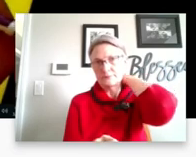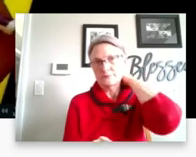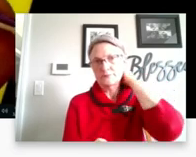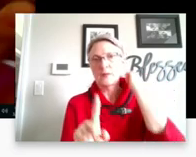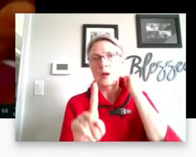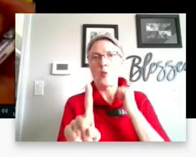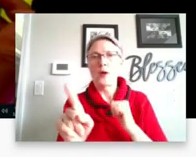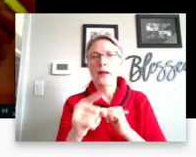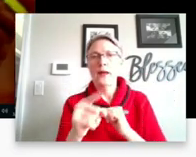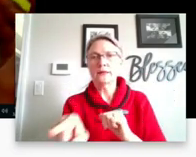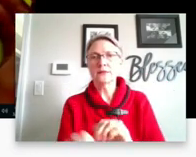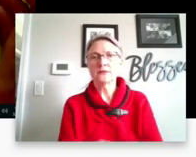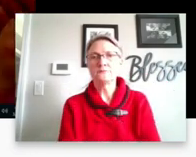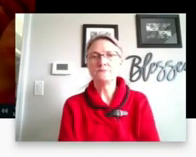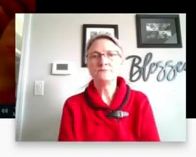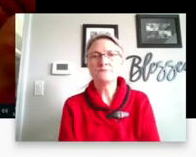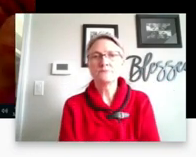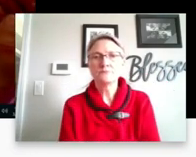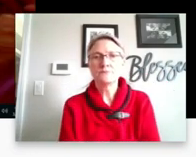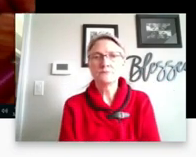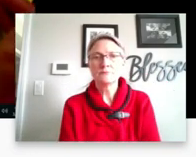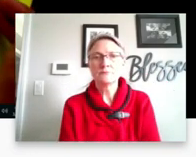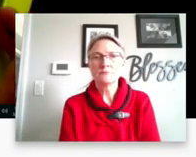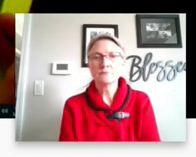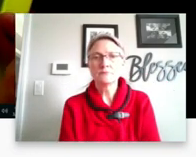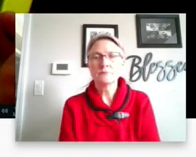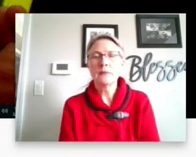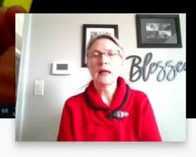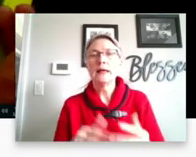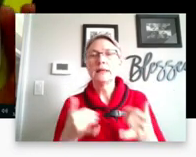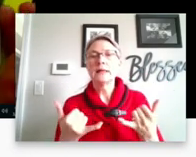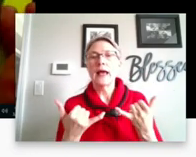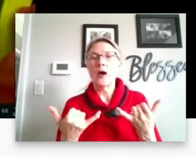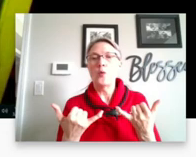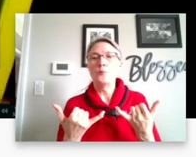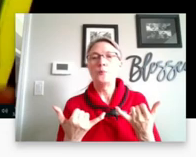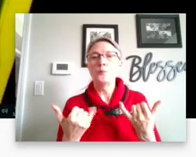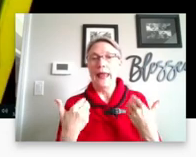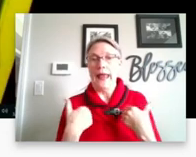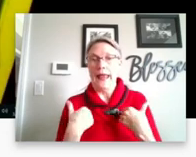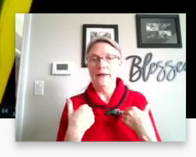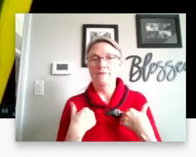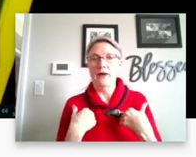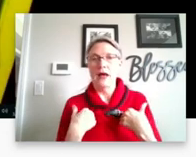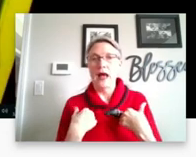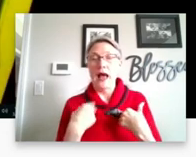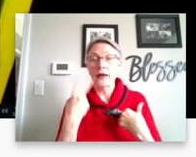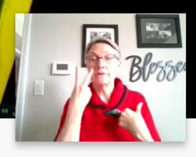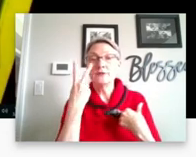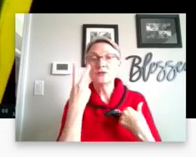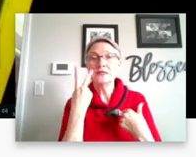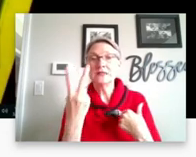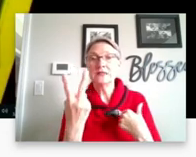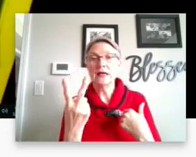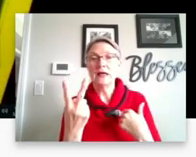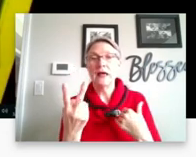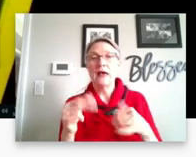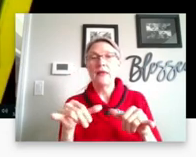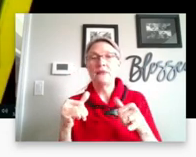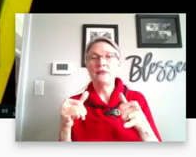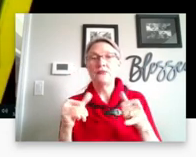I'll make 1 X on 8.5. Now, here's what I've got. Now I can visually see the length of leftover yarn